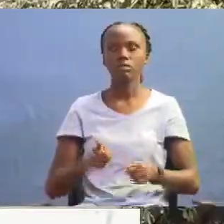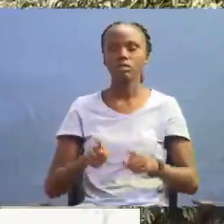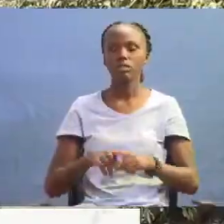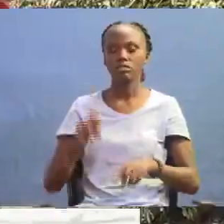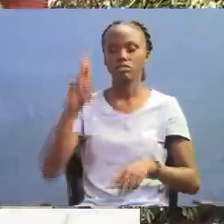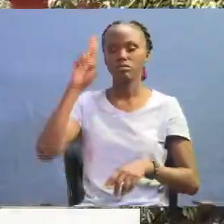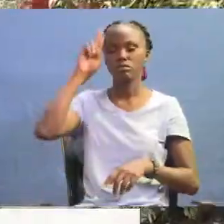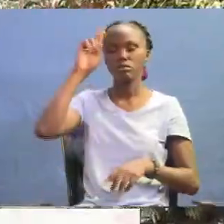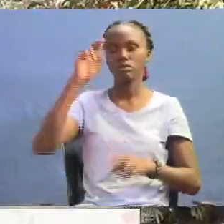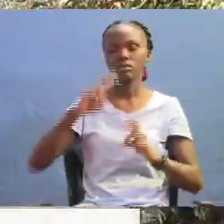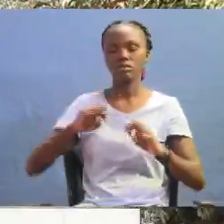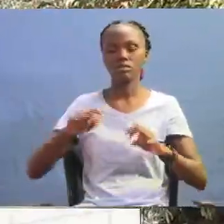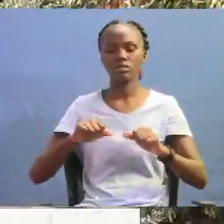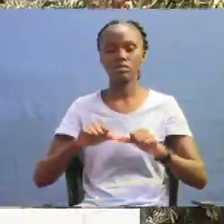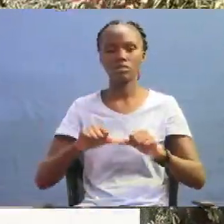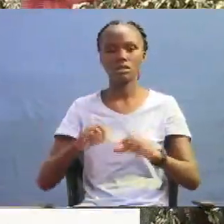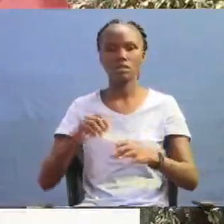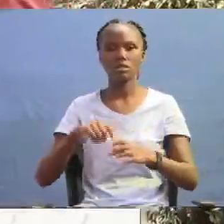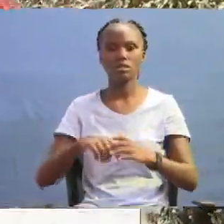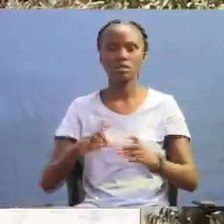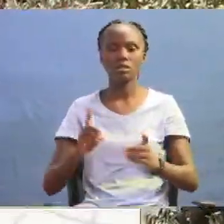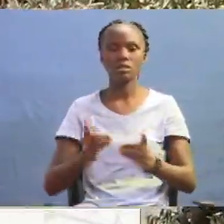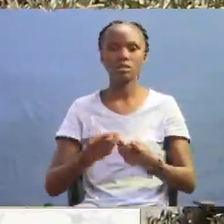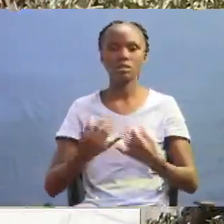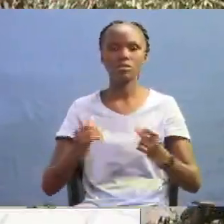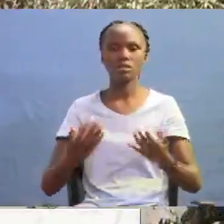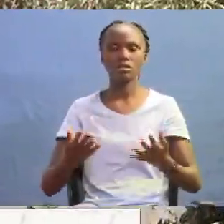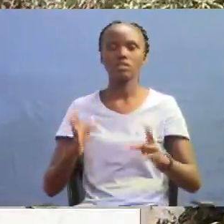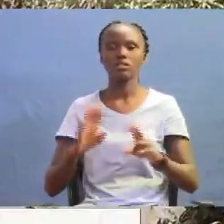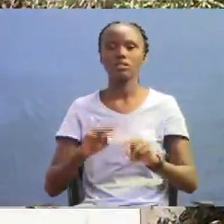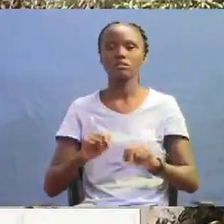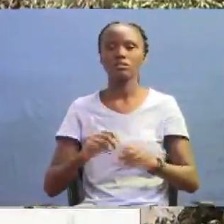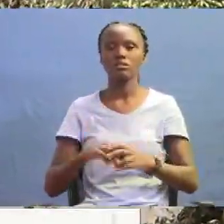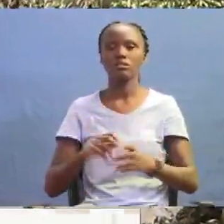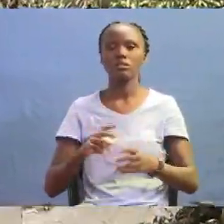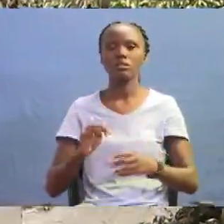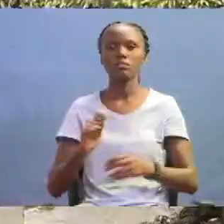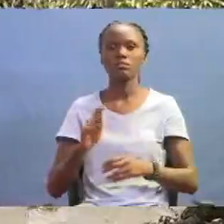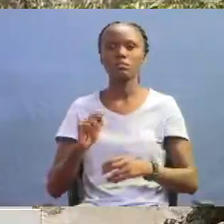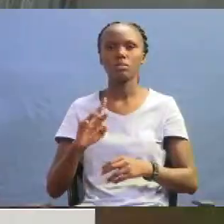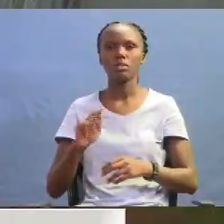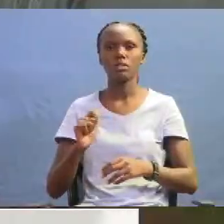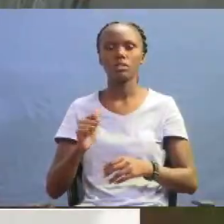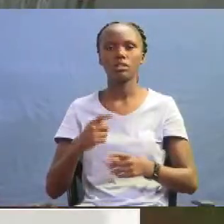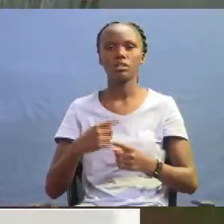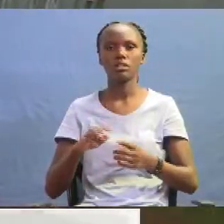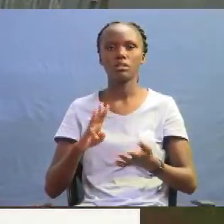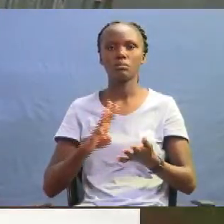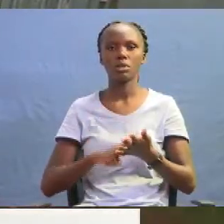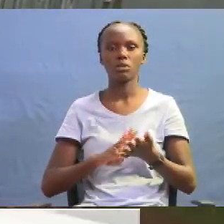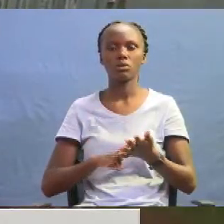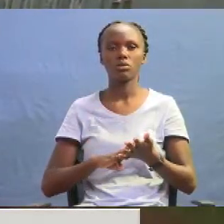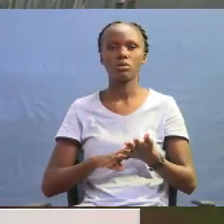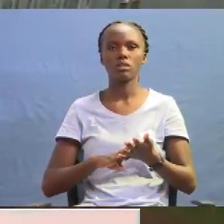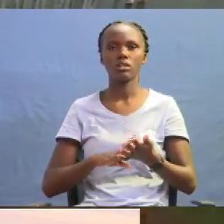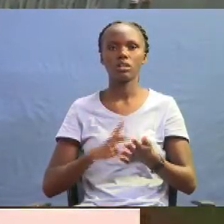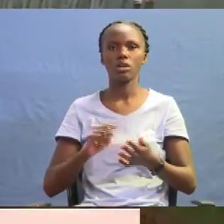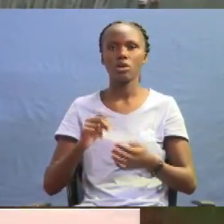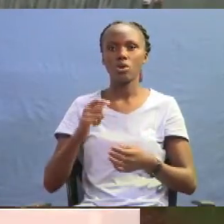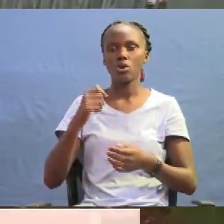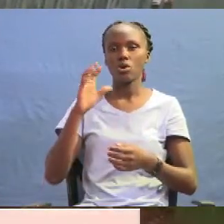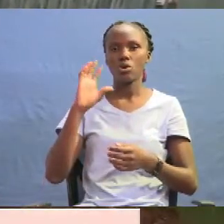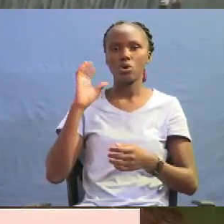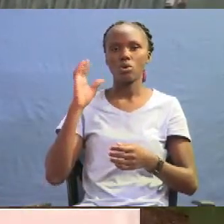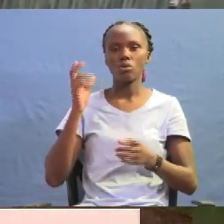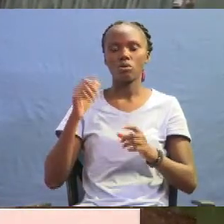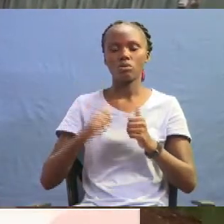Police investigations continue as new incidents emerge. Last night at Kodero Bara Boys Secondary School in Rongo, Migori County, Form 4 students